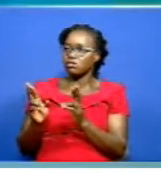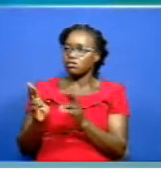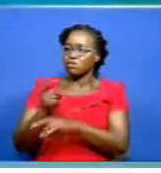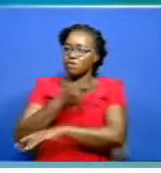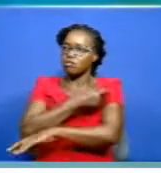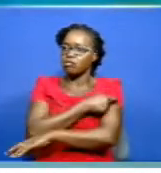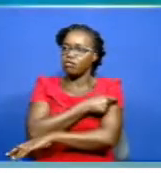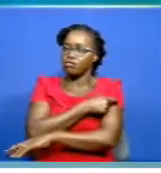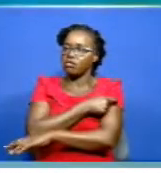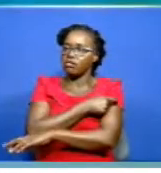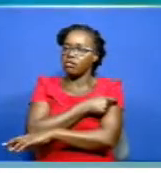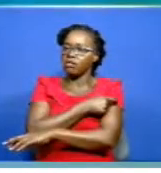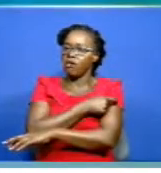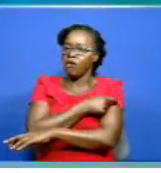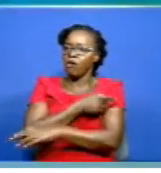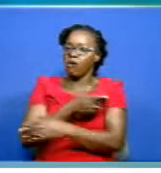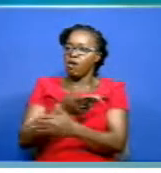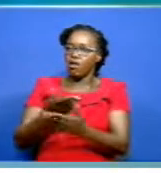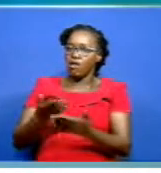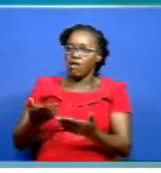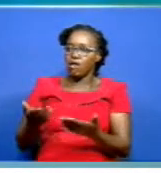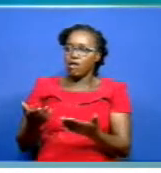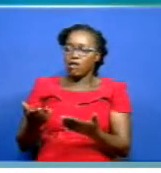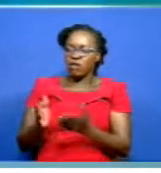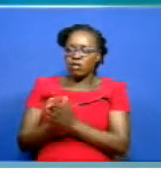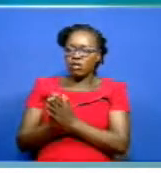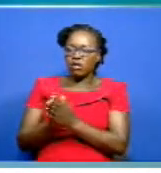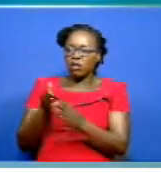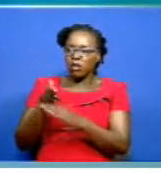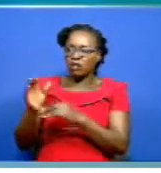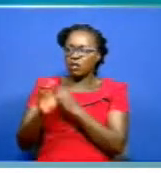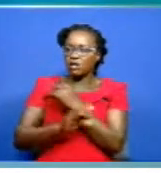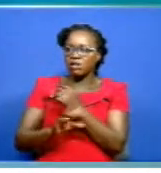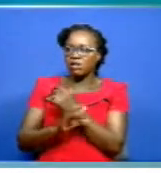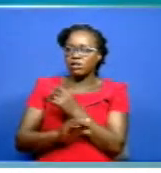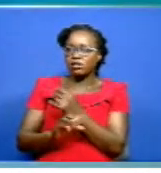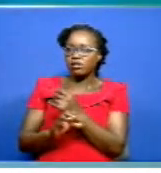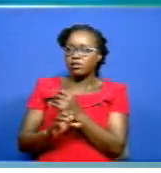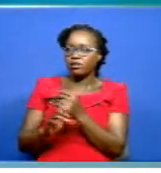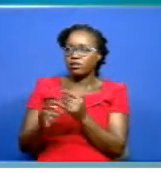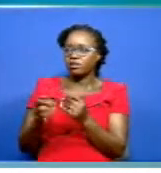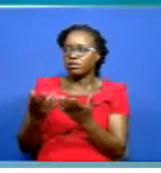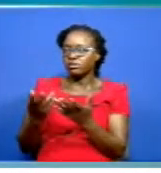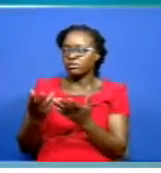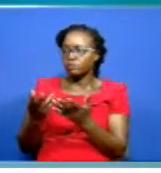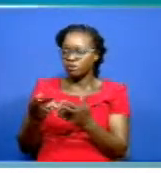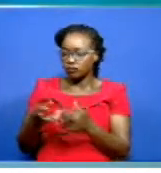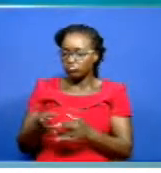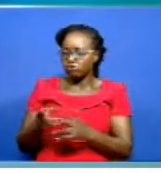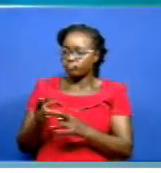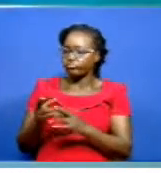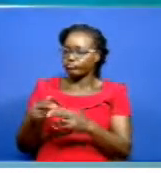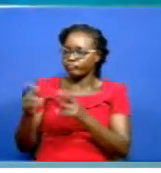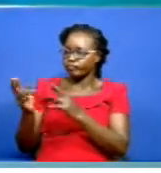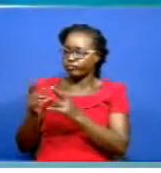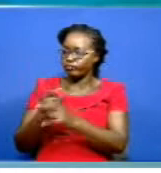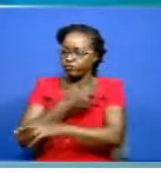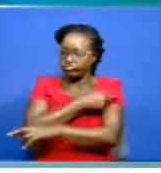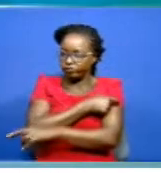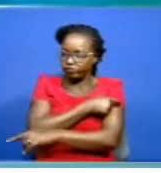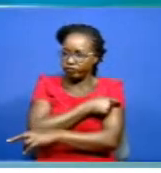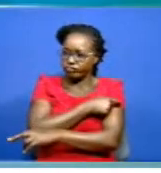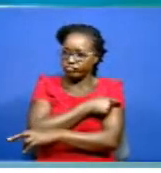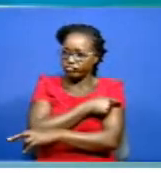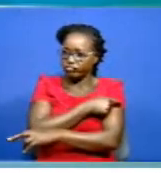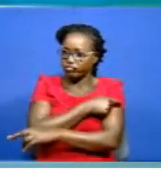immunizations. So we have facilities in the country, across the country, who do routine immunizations and have the sort